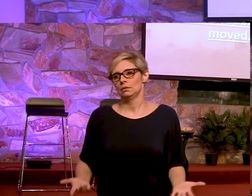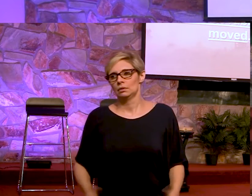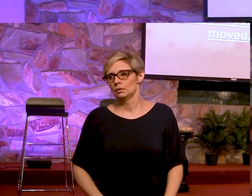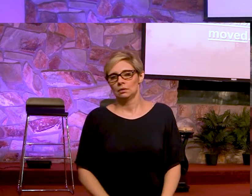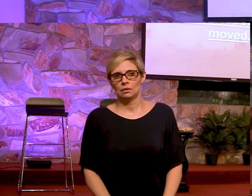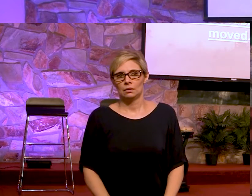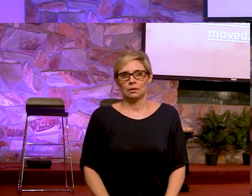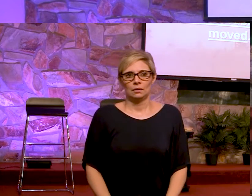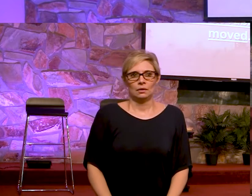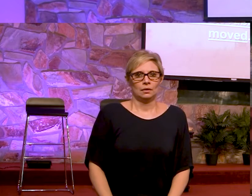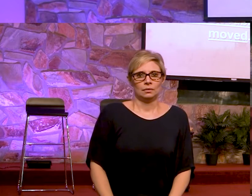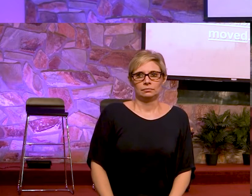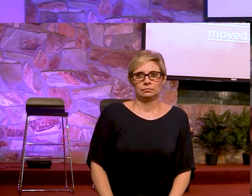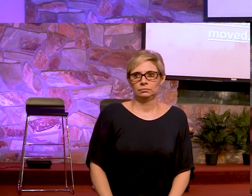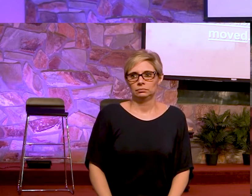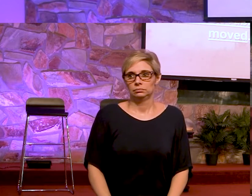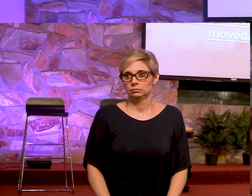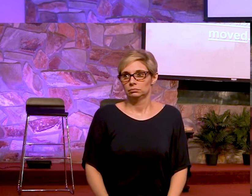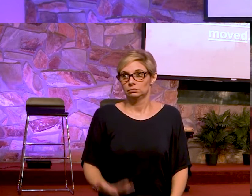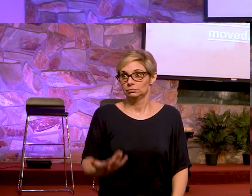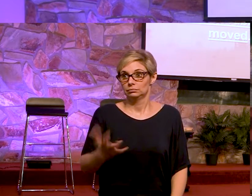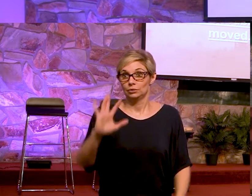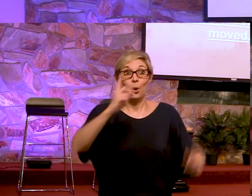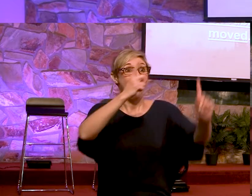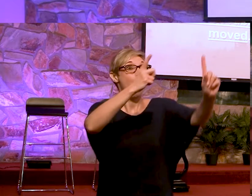You see, you've lost sight of the goal.